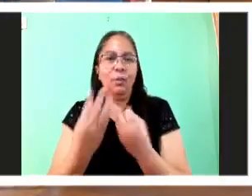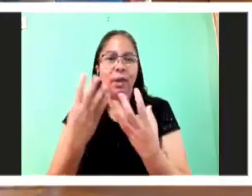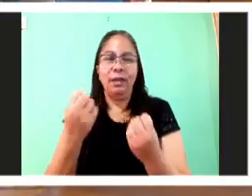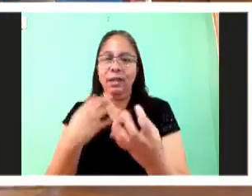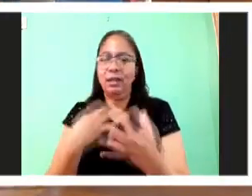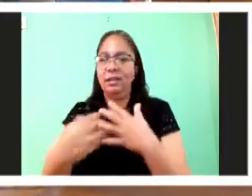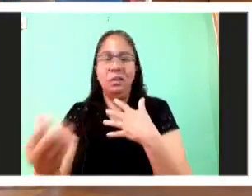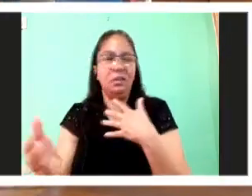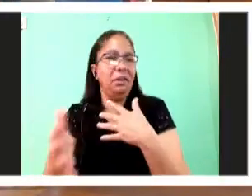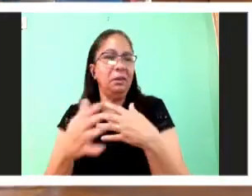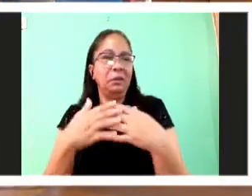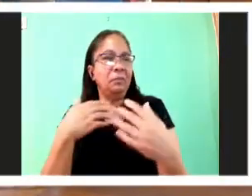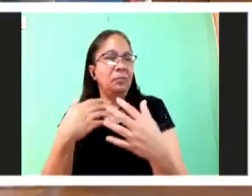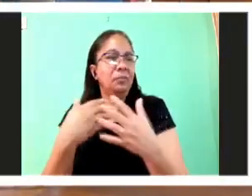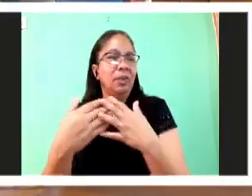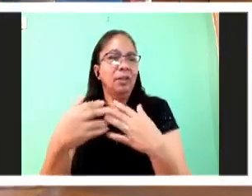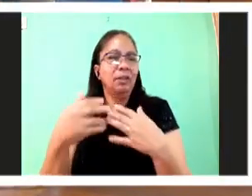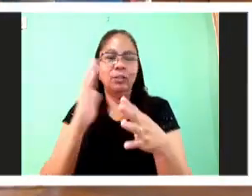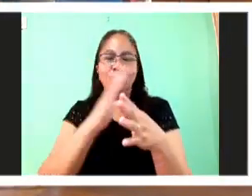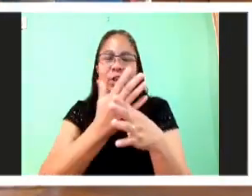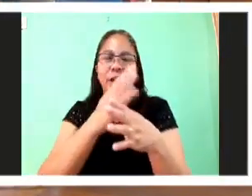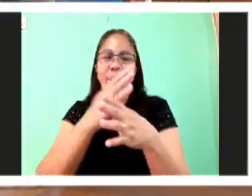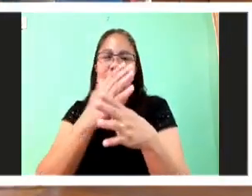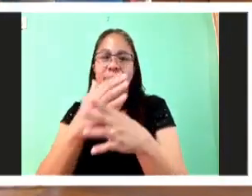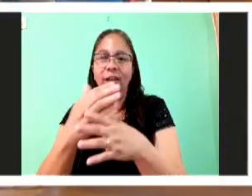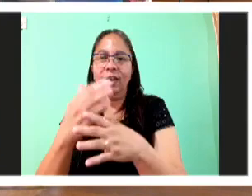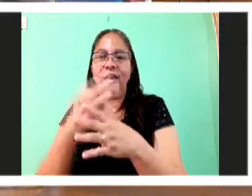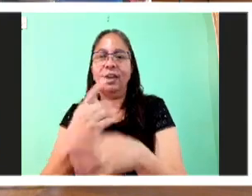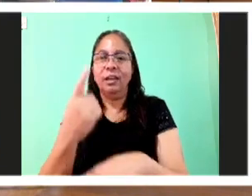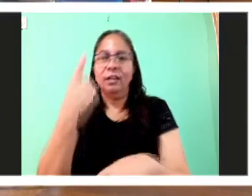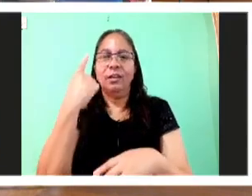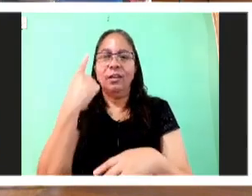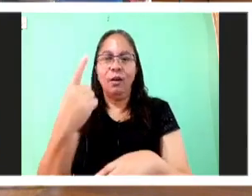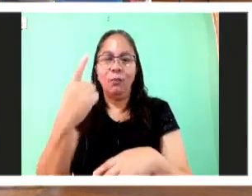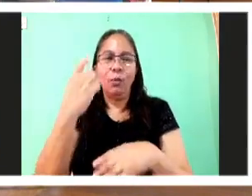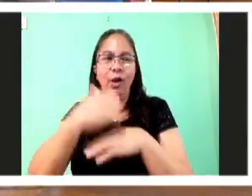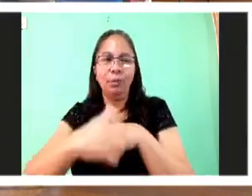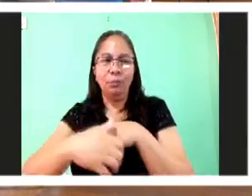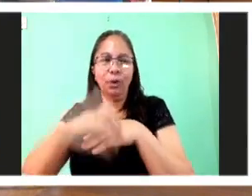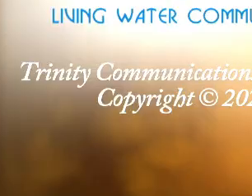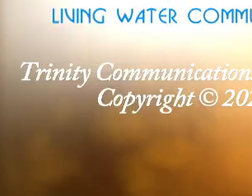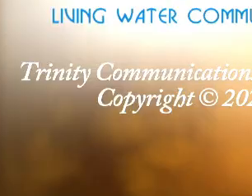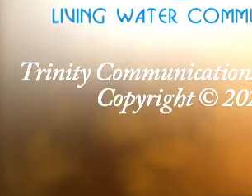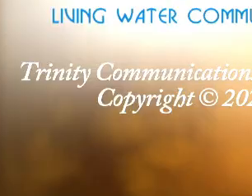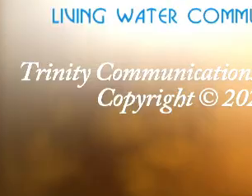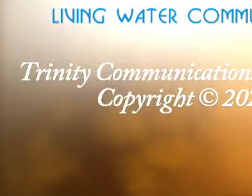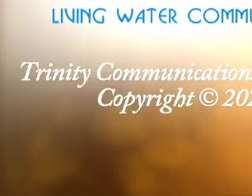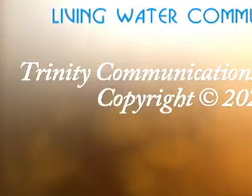many, to partake of one bread.